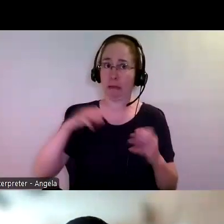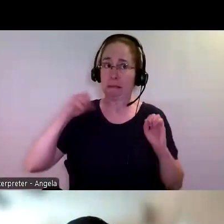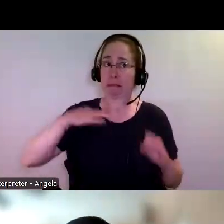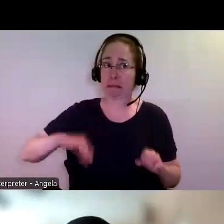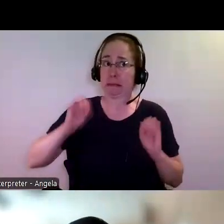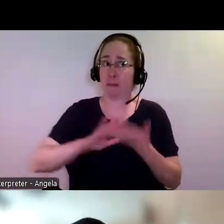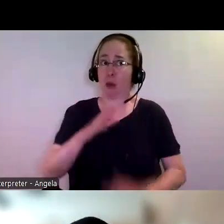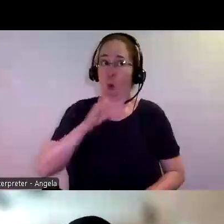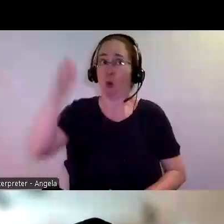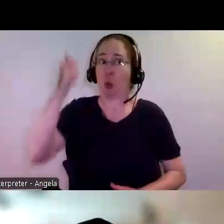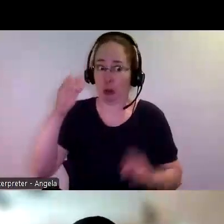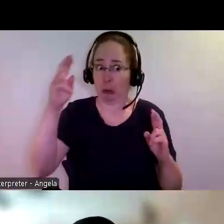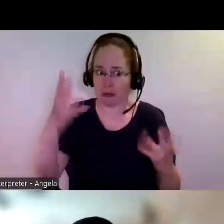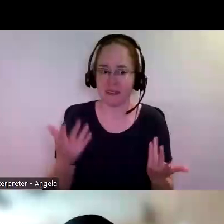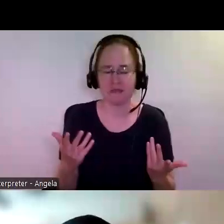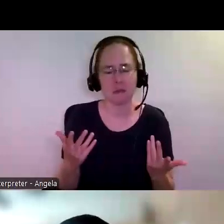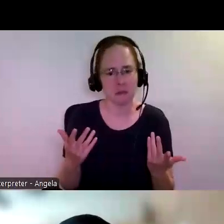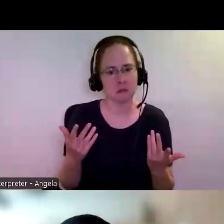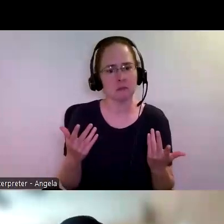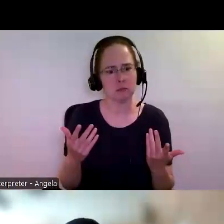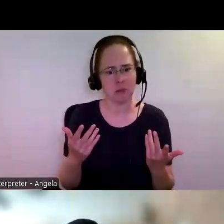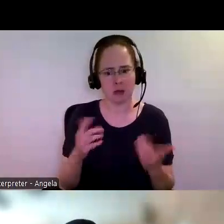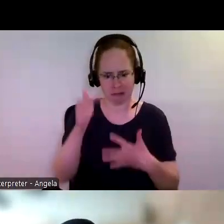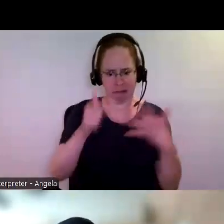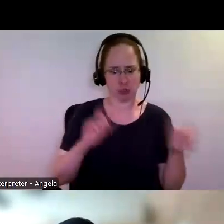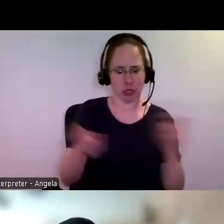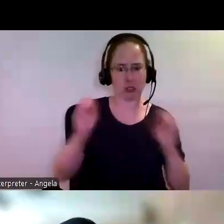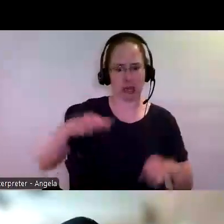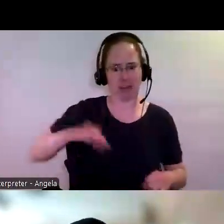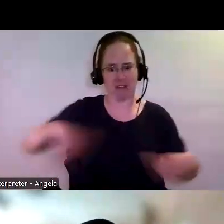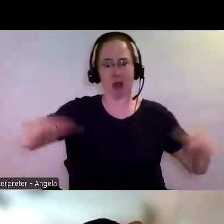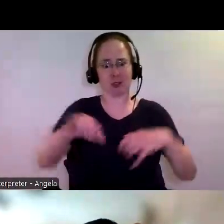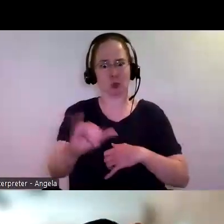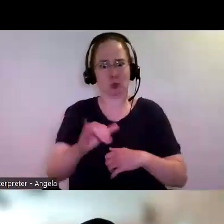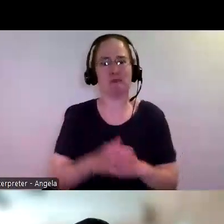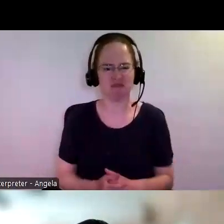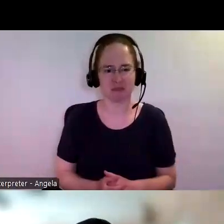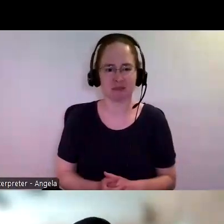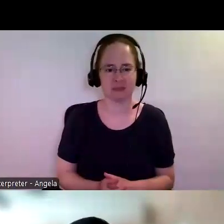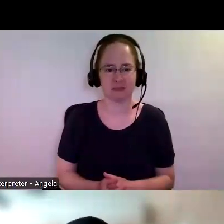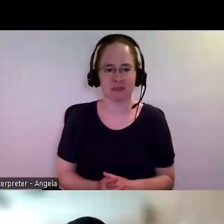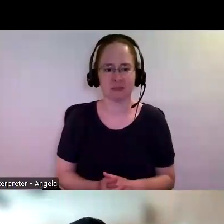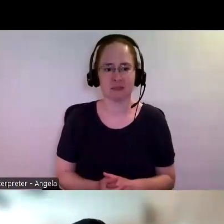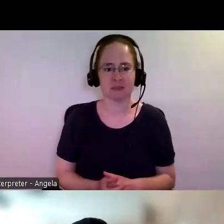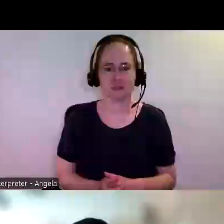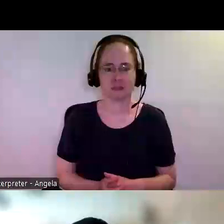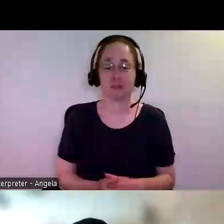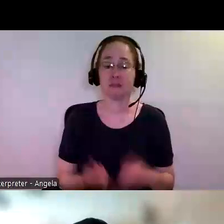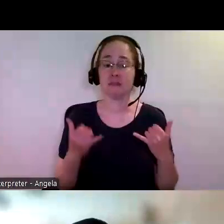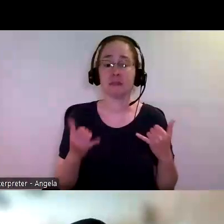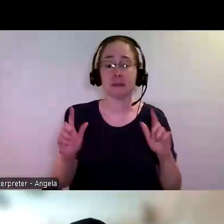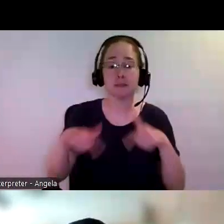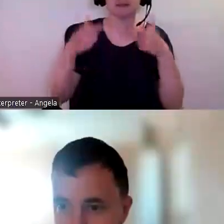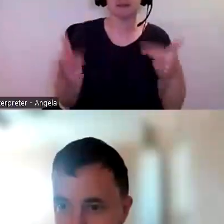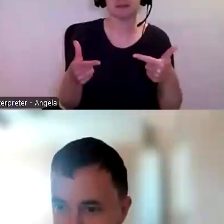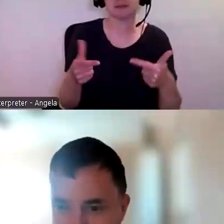this is something we can make changes that will benefit us as well as individuals. So with that, I will turn